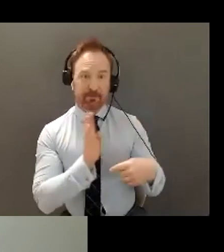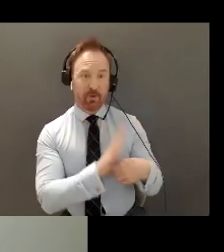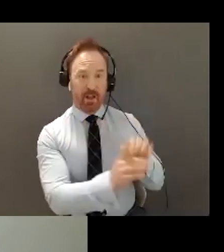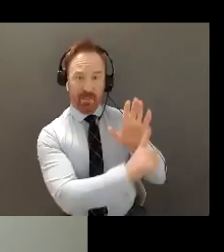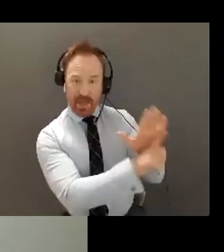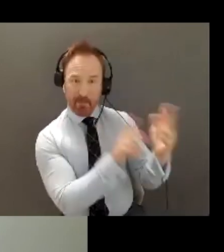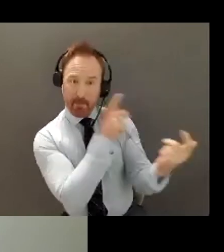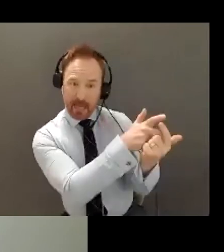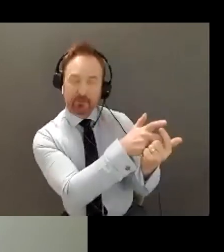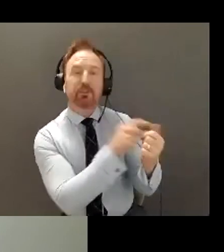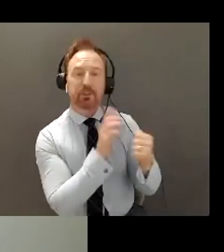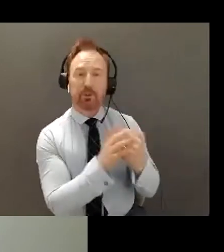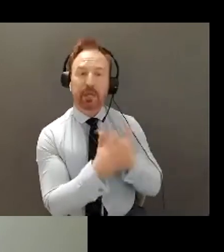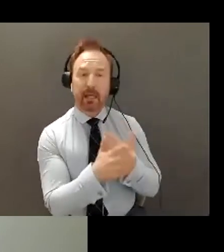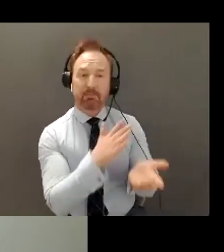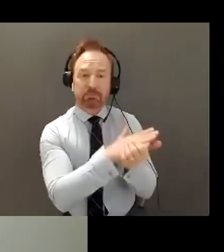appear.